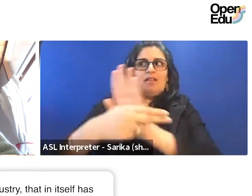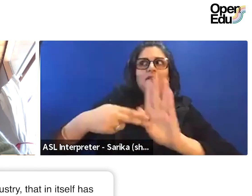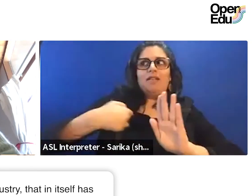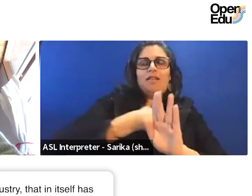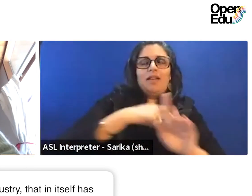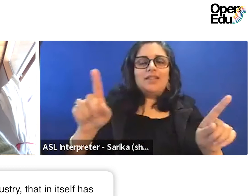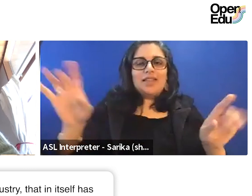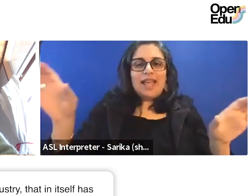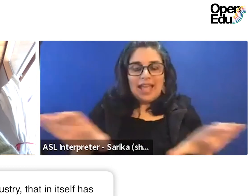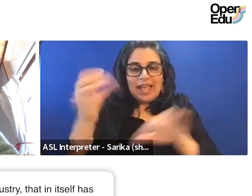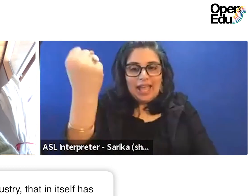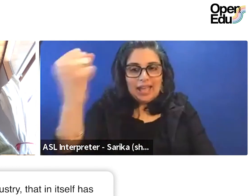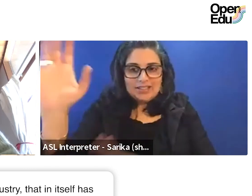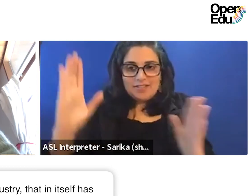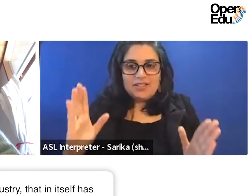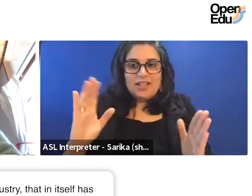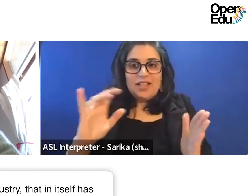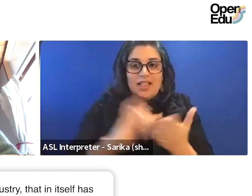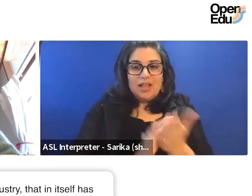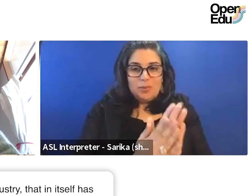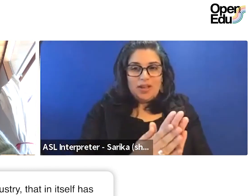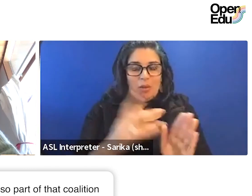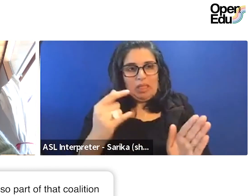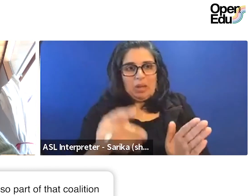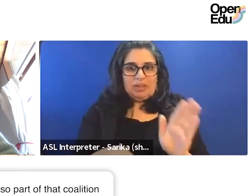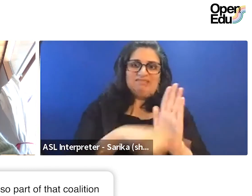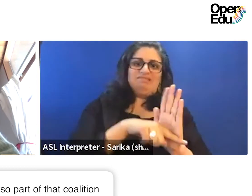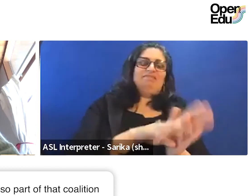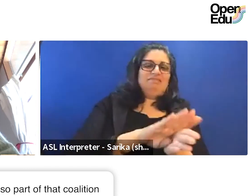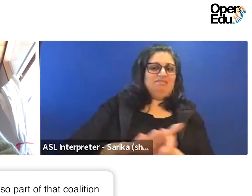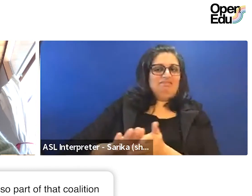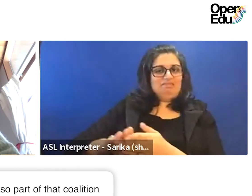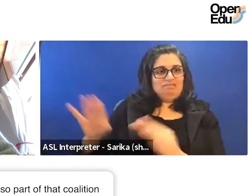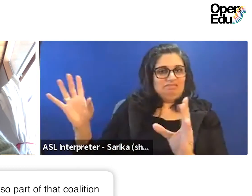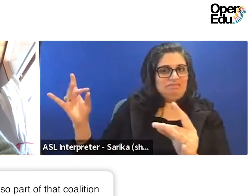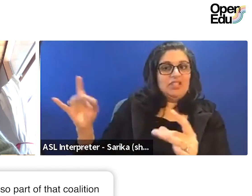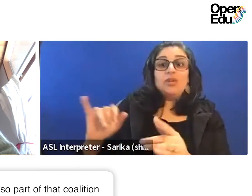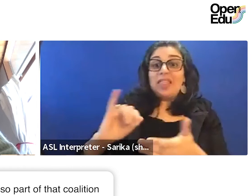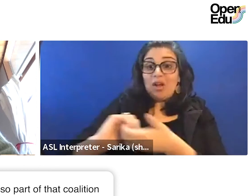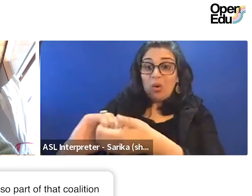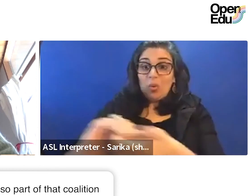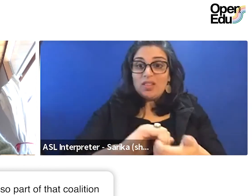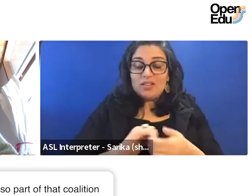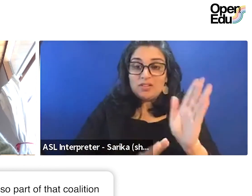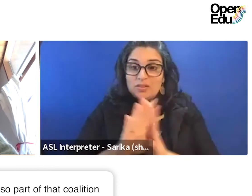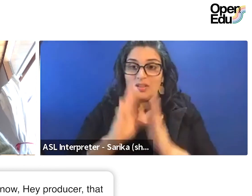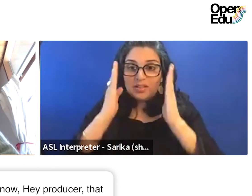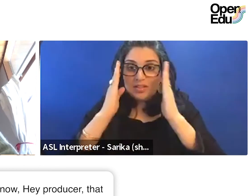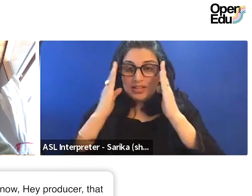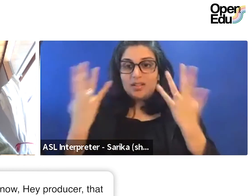in itself has become a little bit stigmatized. And so part of that coalition building is to say,